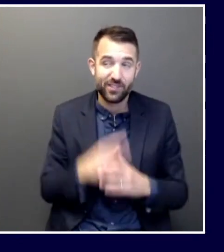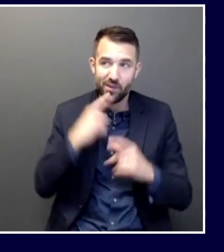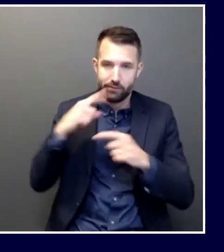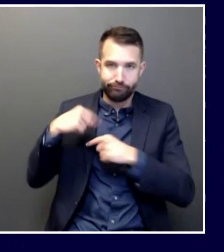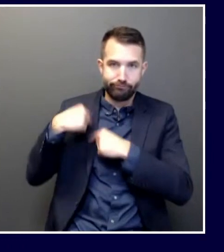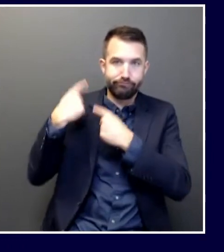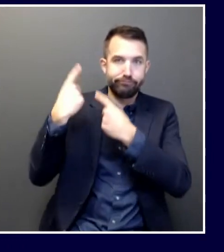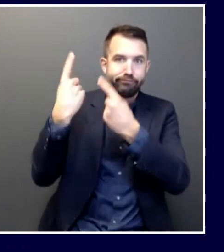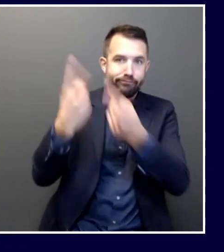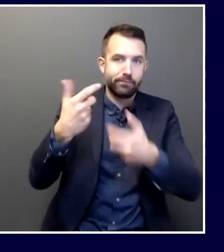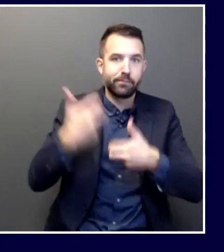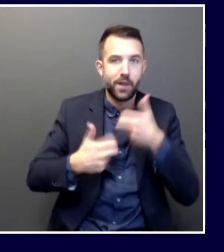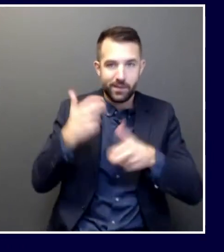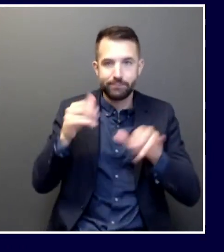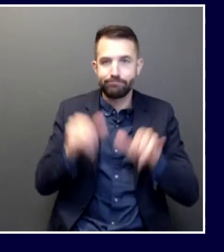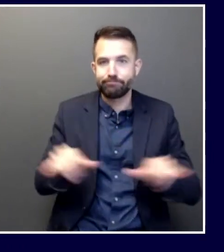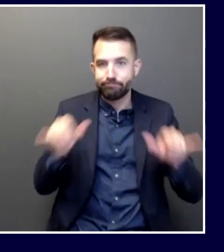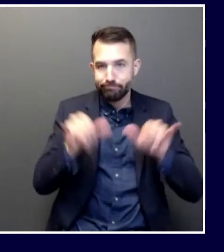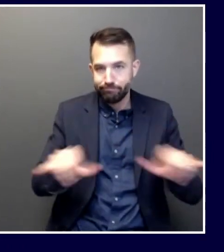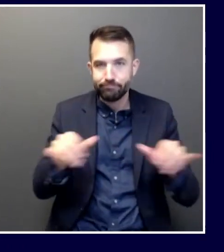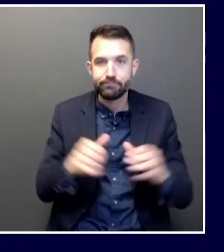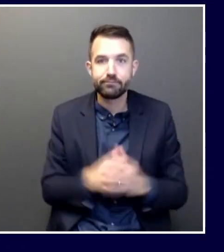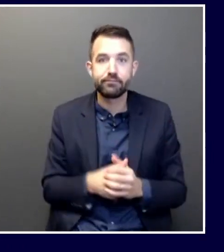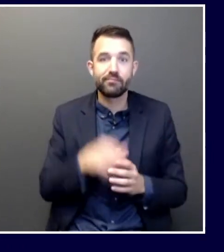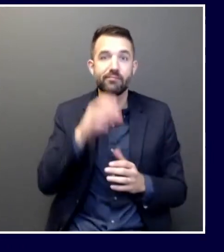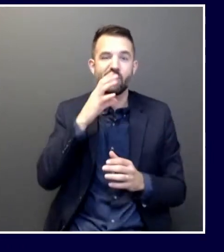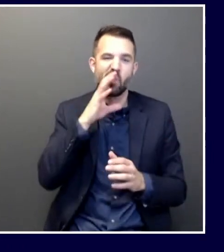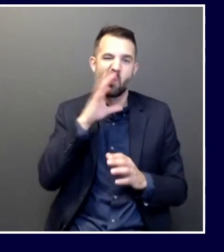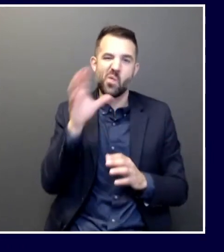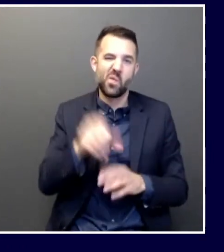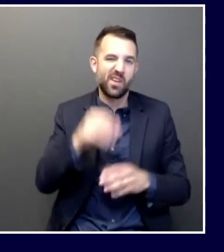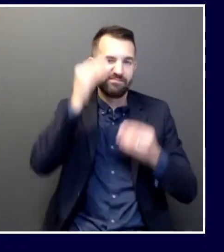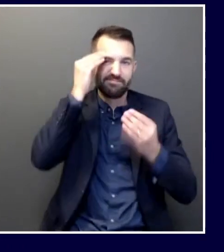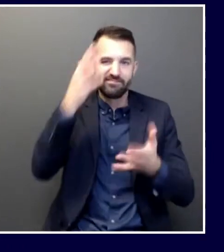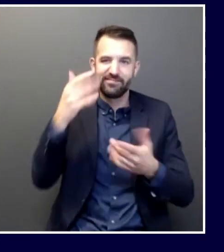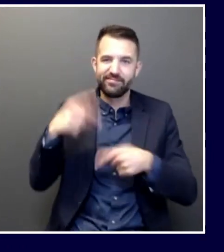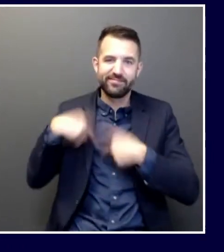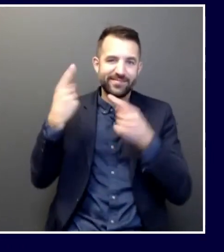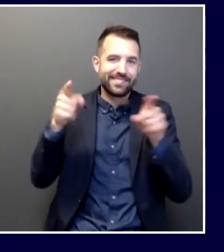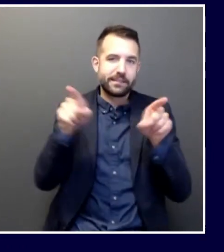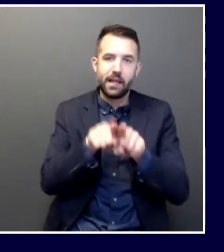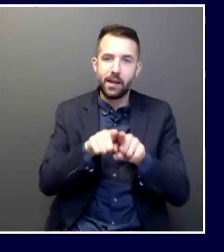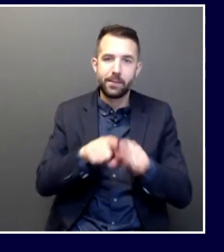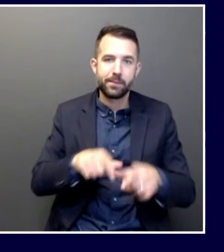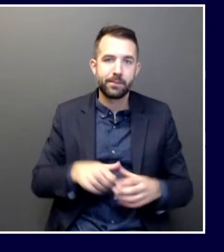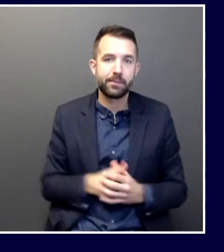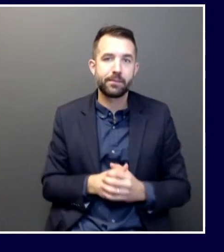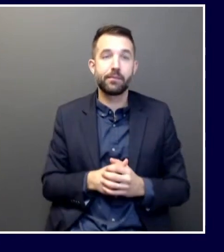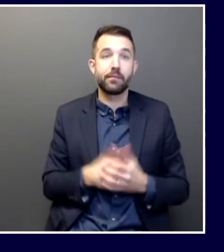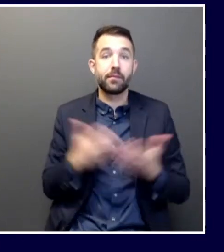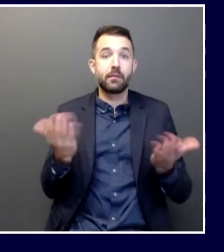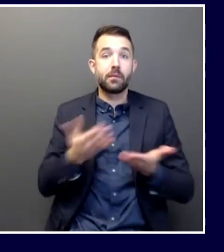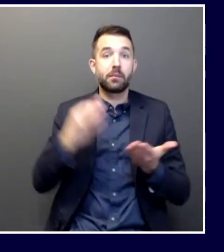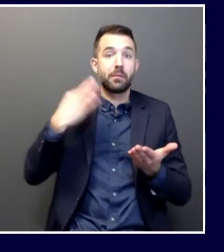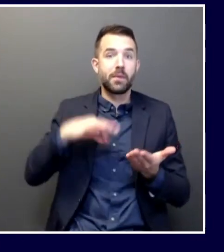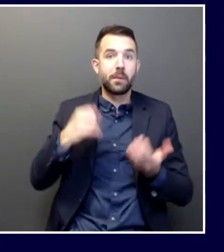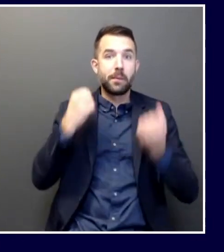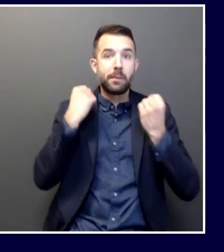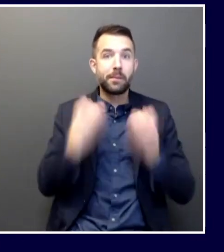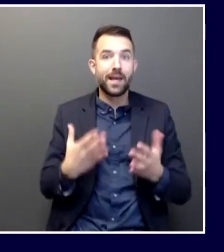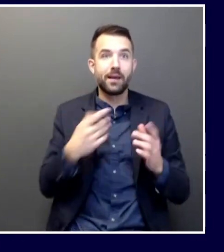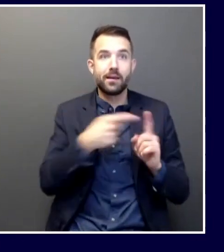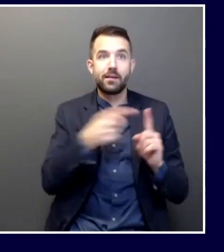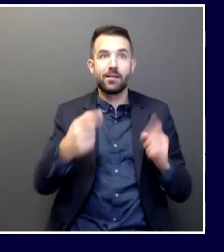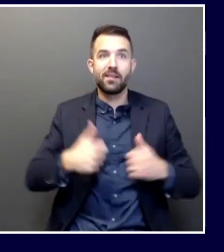retirements of workers, as well as an aging population that puts more demand on our health and long-term care system, has been